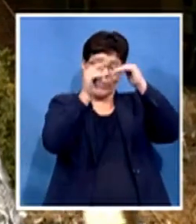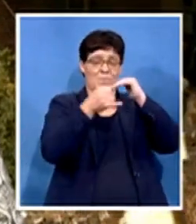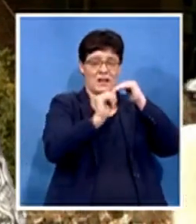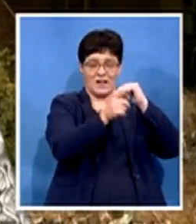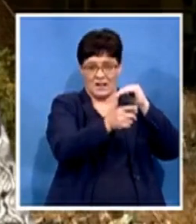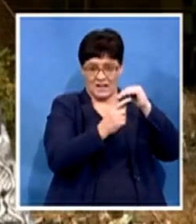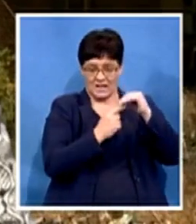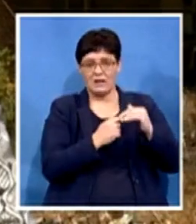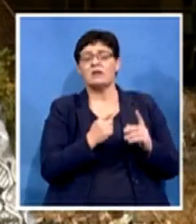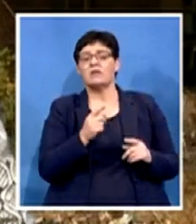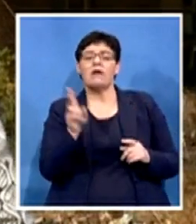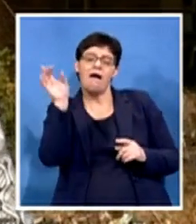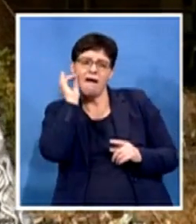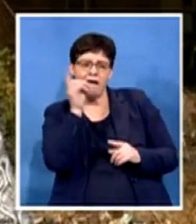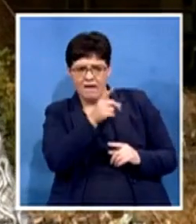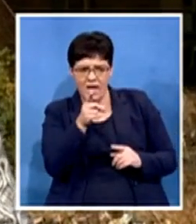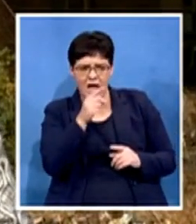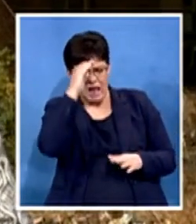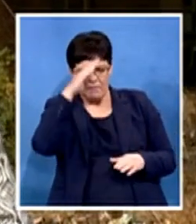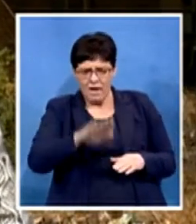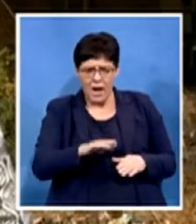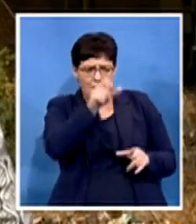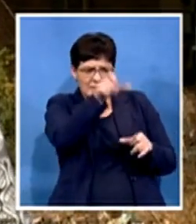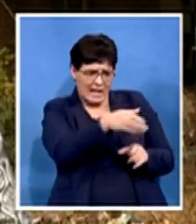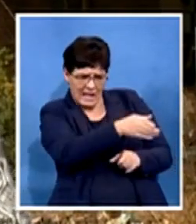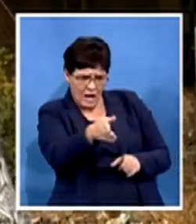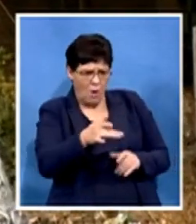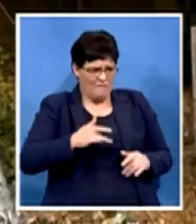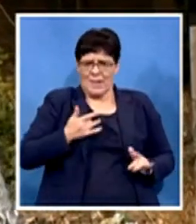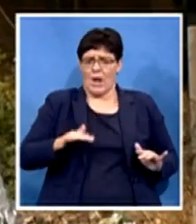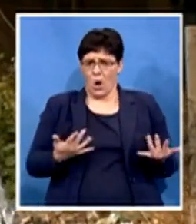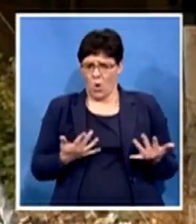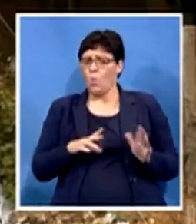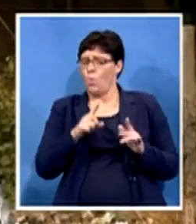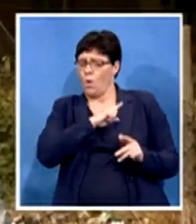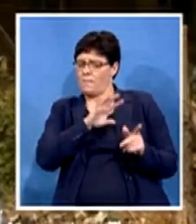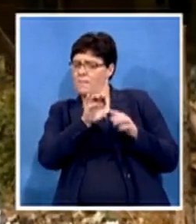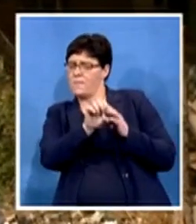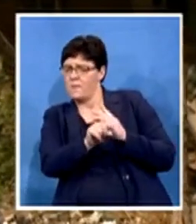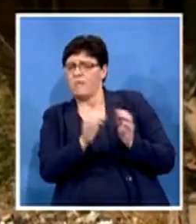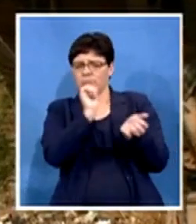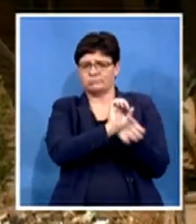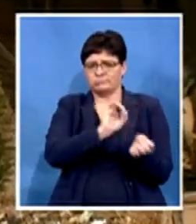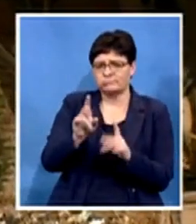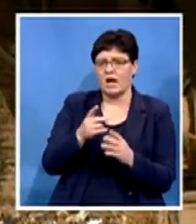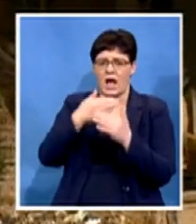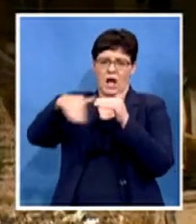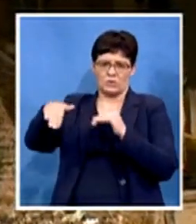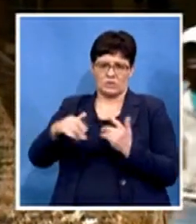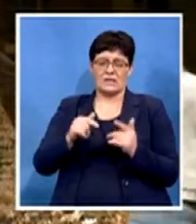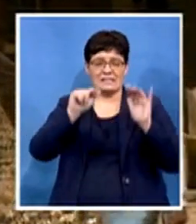residents are feeling in terms of the latest development. As you have just said, that seven people have been arrested,